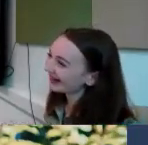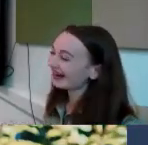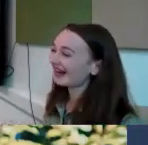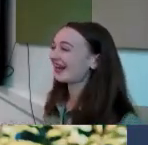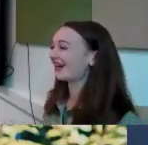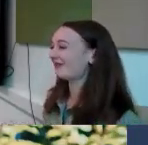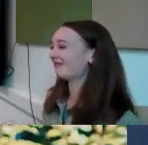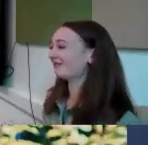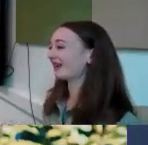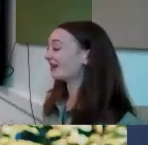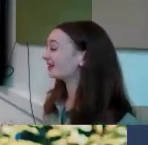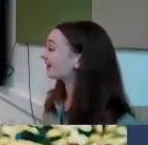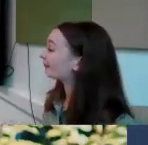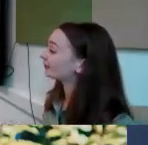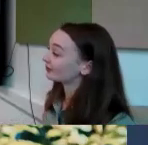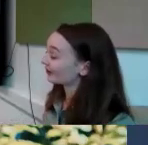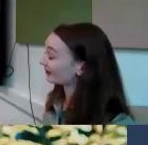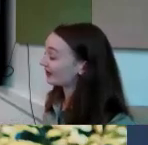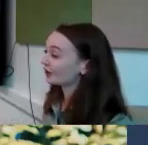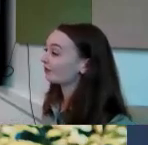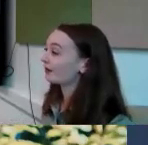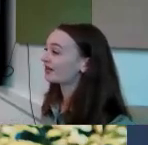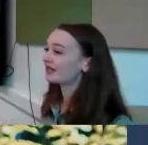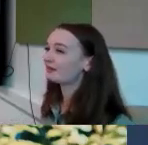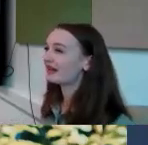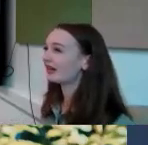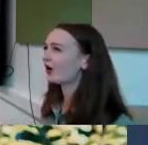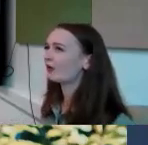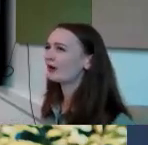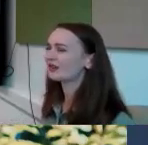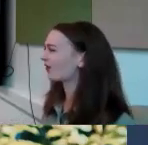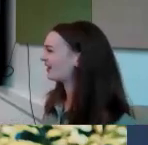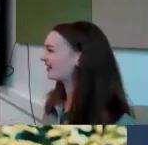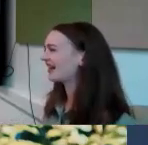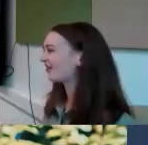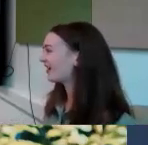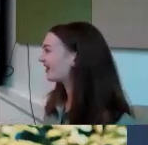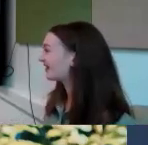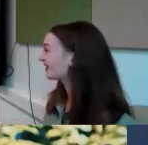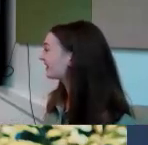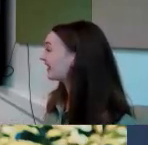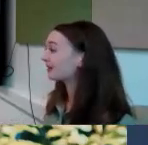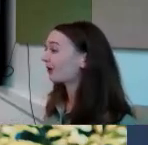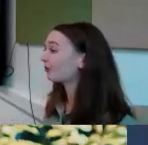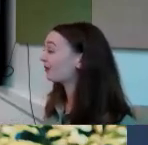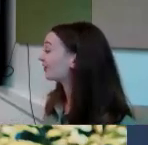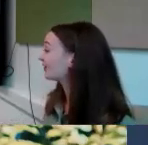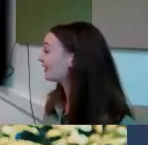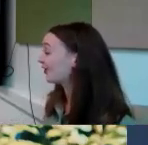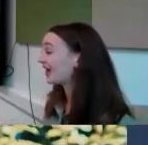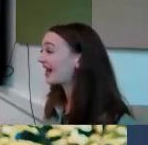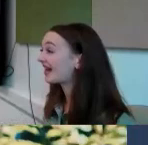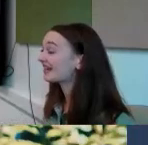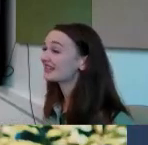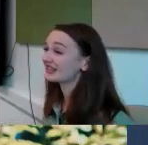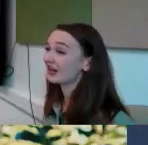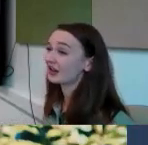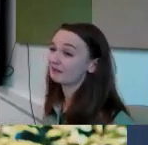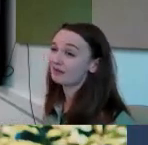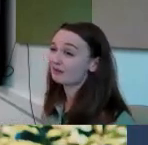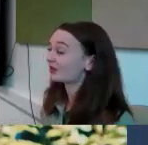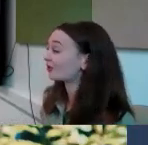ever. And I was constantly told by my GP, oh, it's nothing serious, it's probably just in your